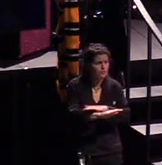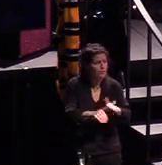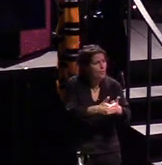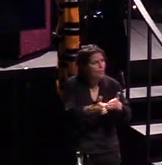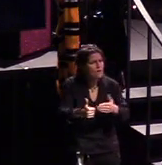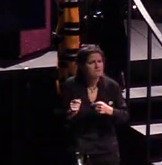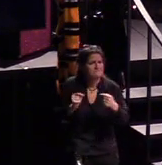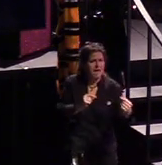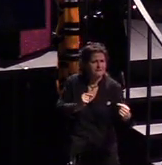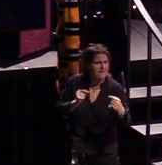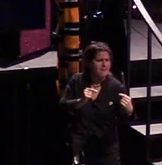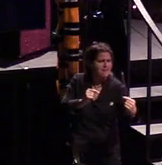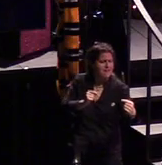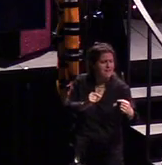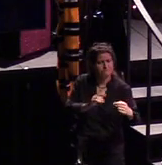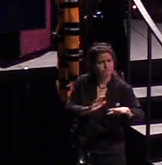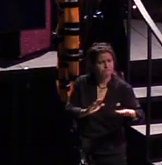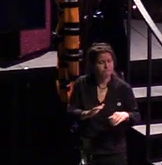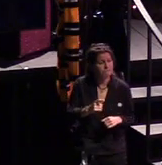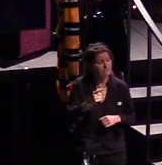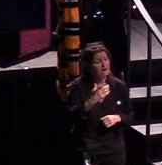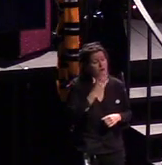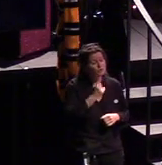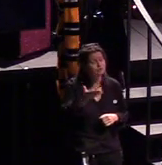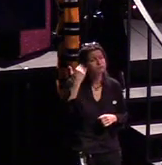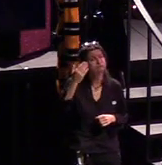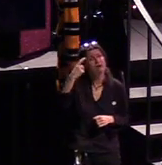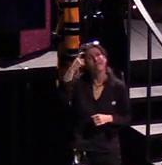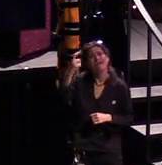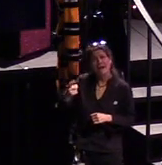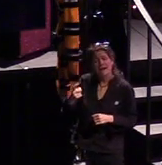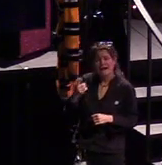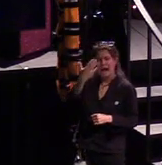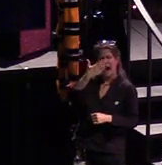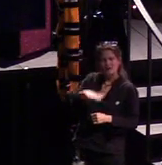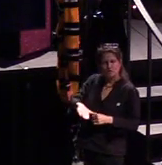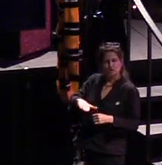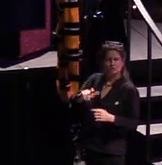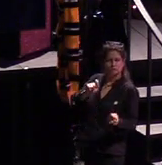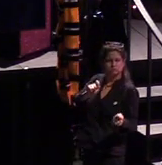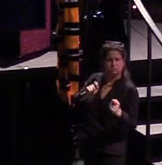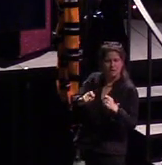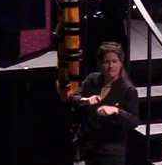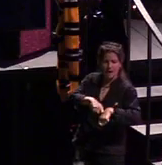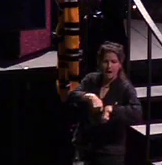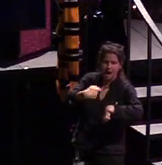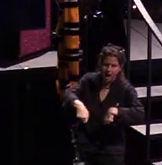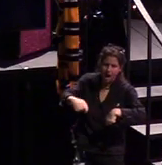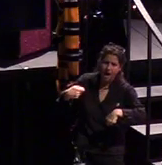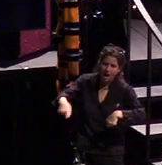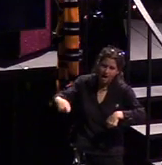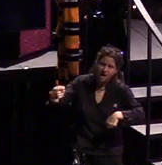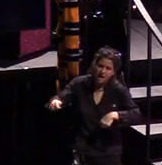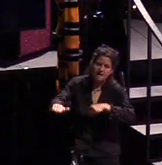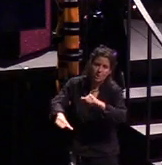I used to think that attitude change was a long draw out process Tourette sirens taught me it could